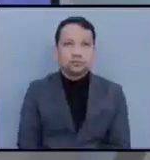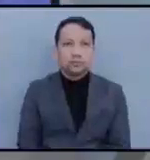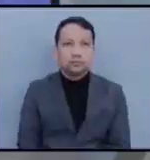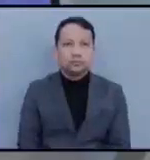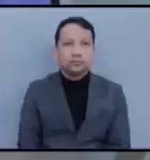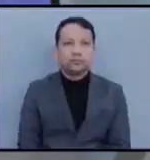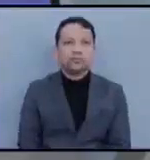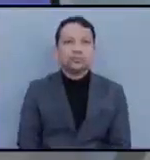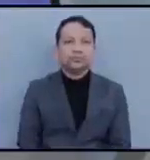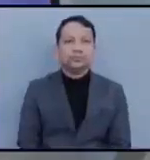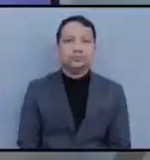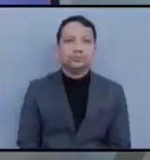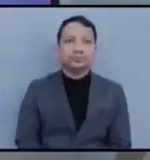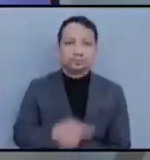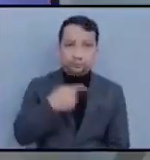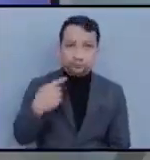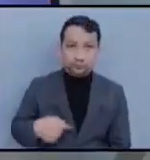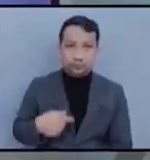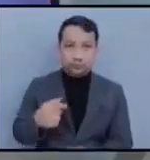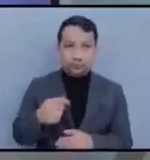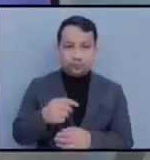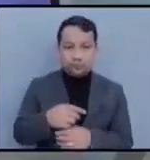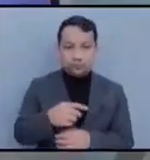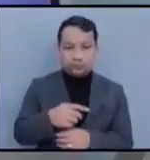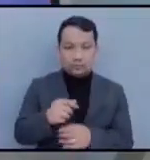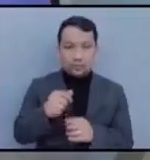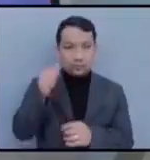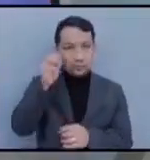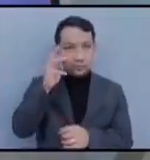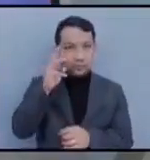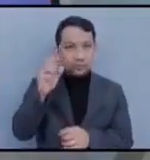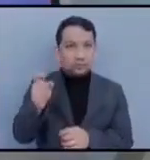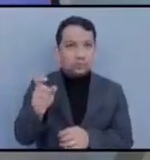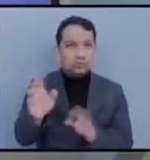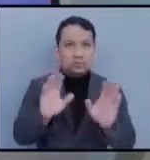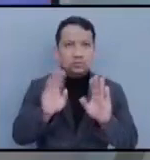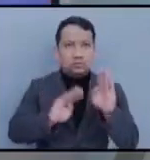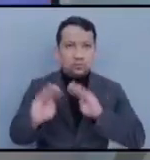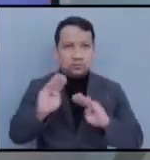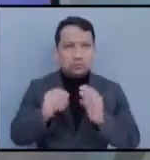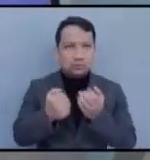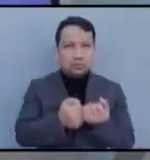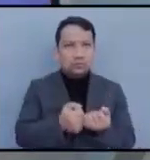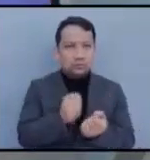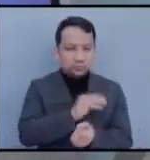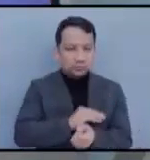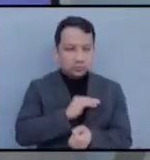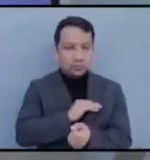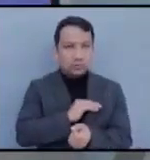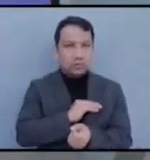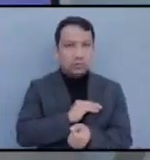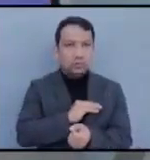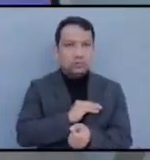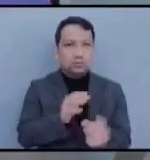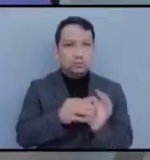Chinese Ambassador Wang jilian problema service resupply Mission Philippines report